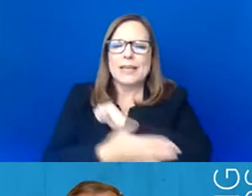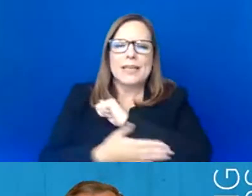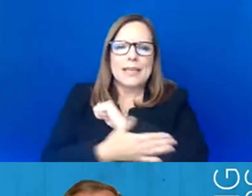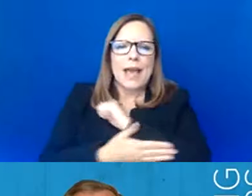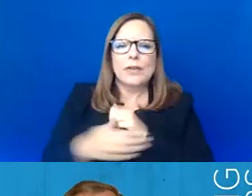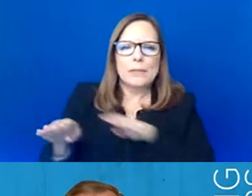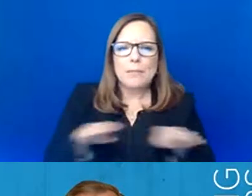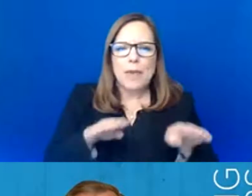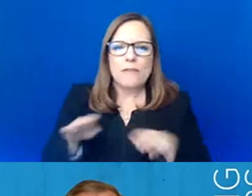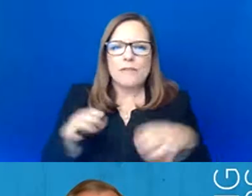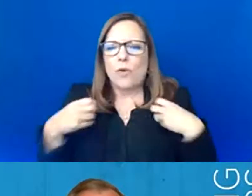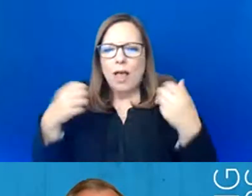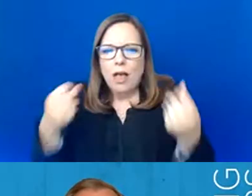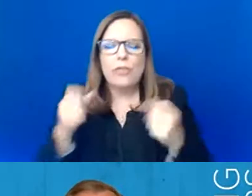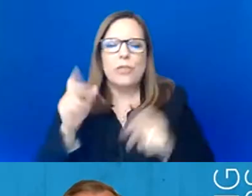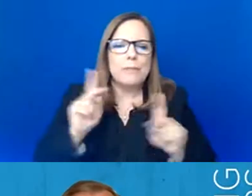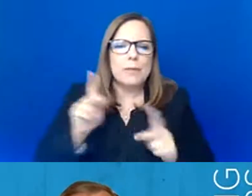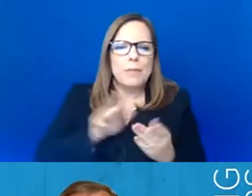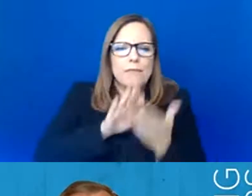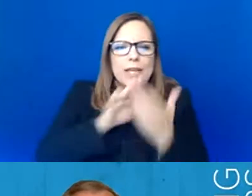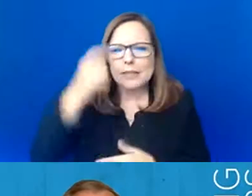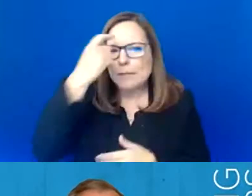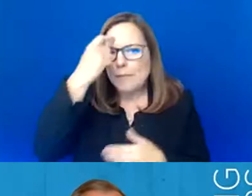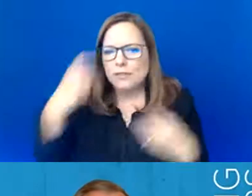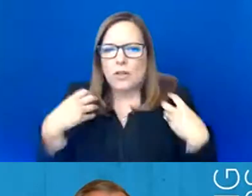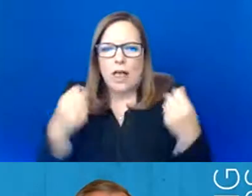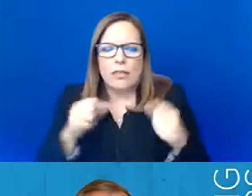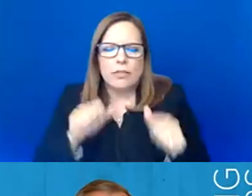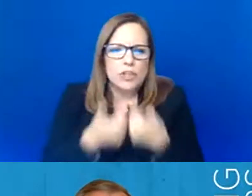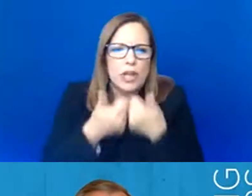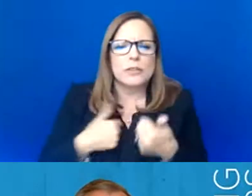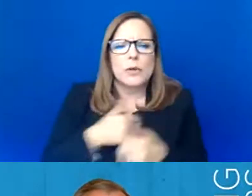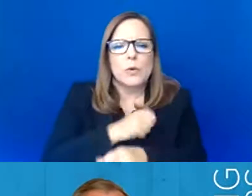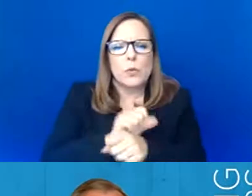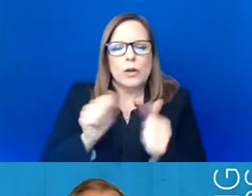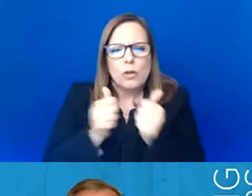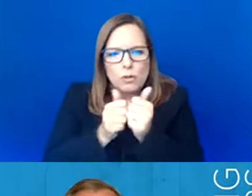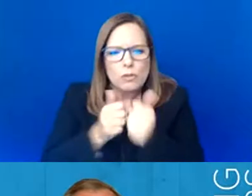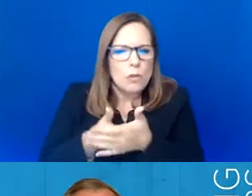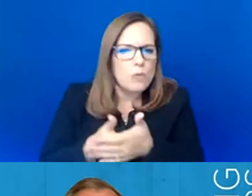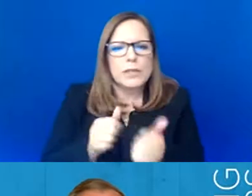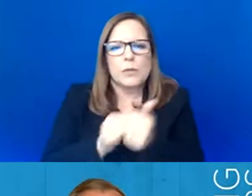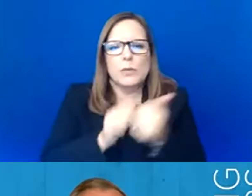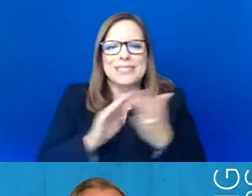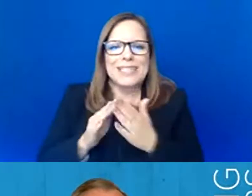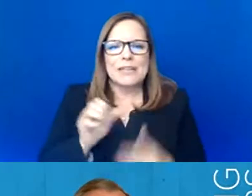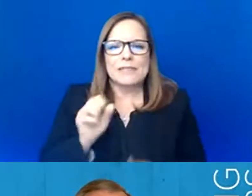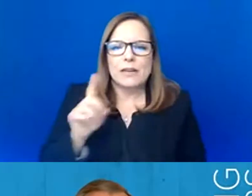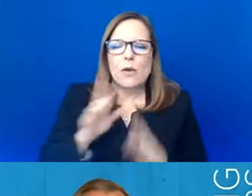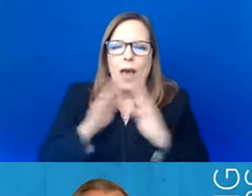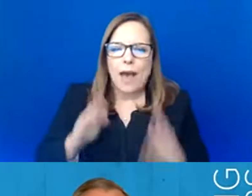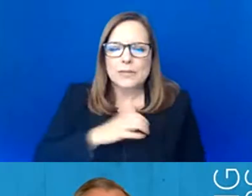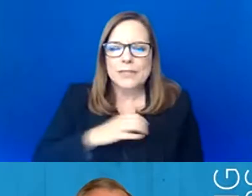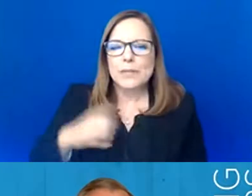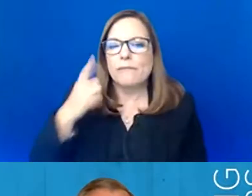health challenges. We work closely with the City of San Diego Housing Commission on vouchers, emergency